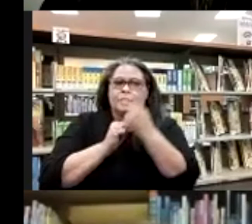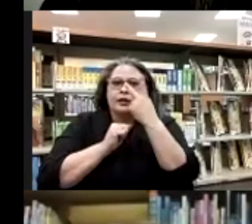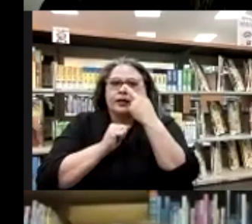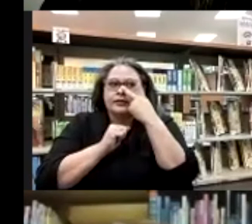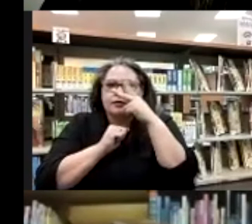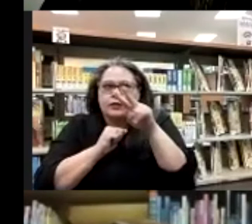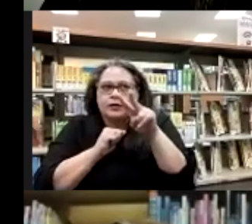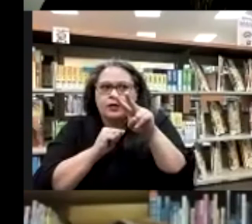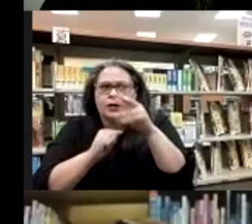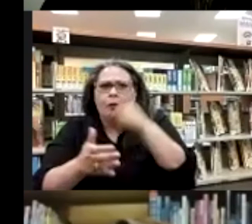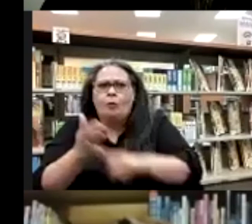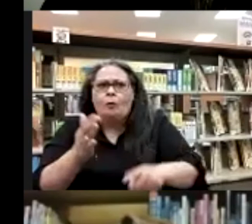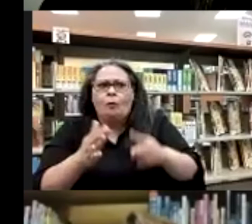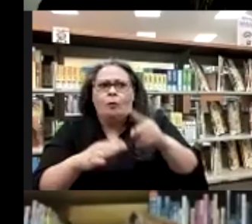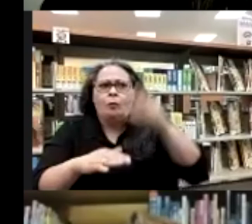what's in her head?